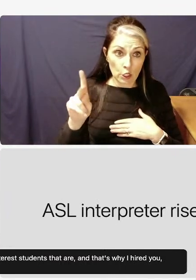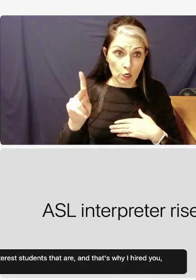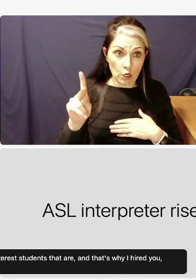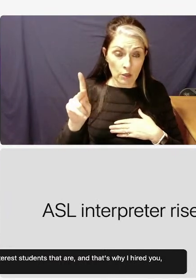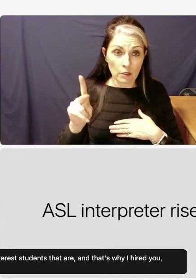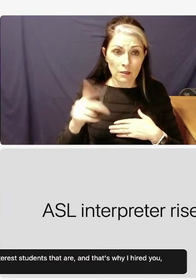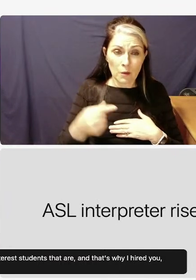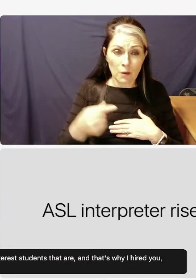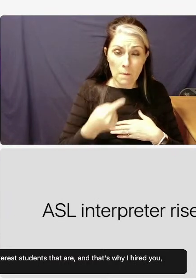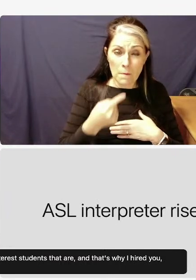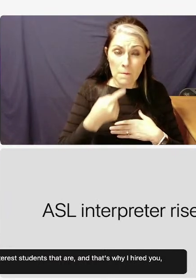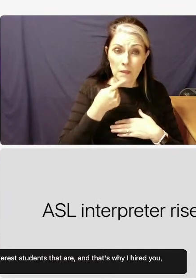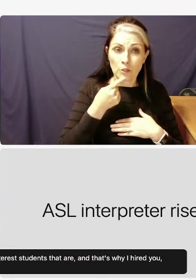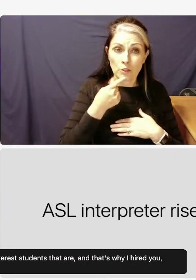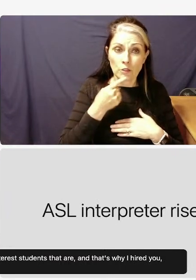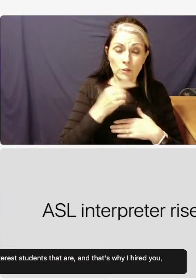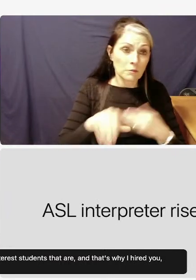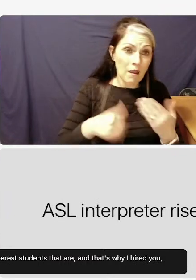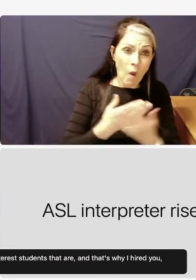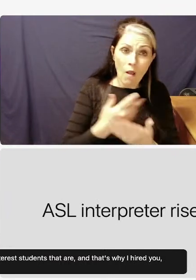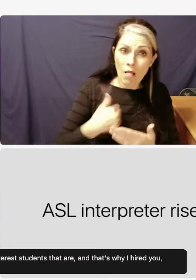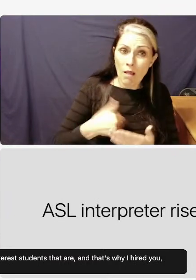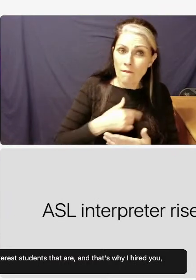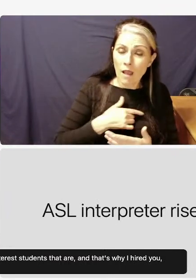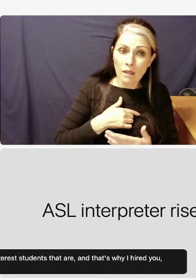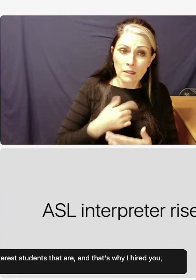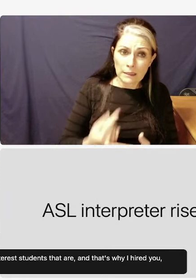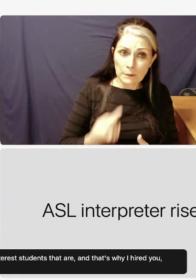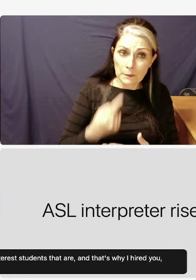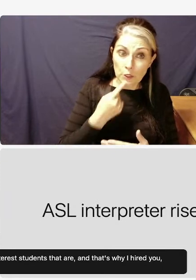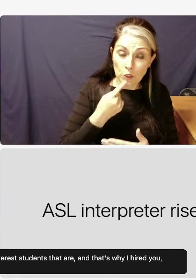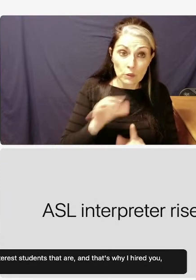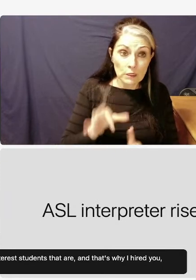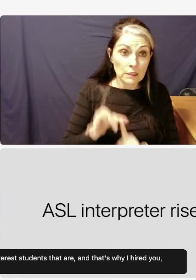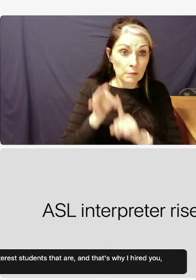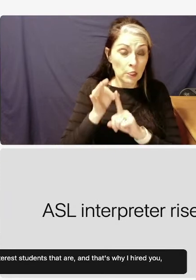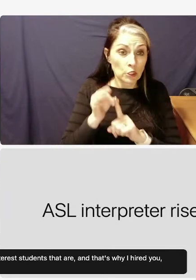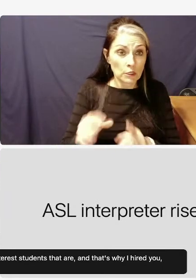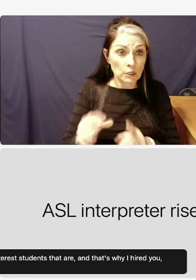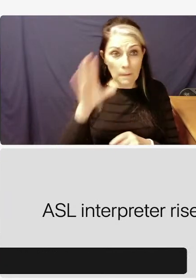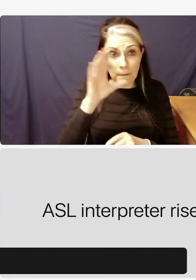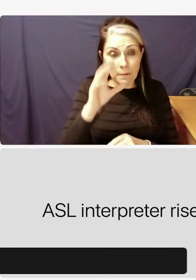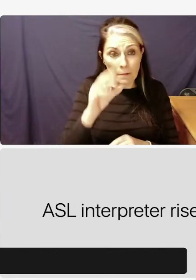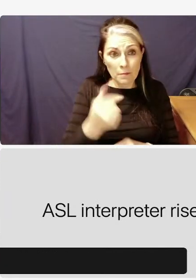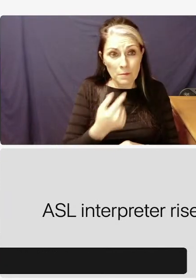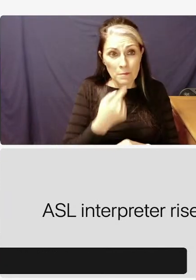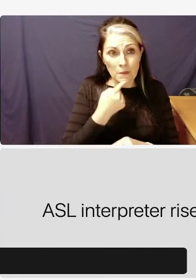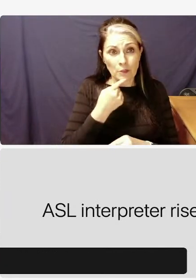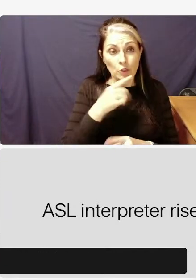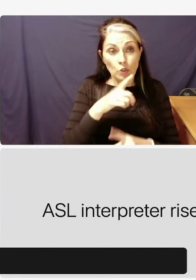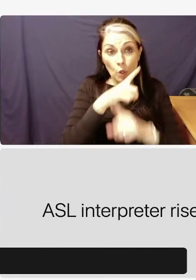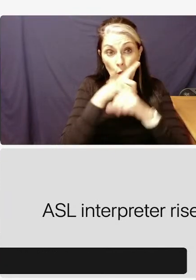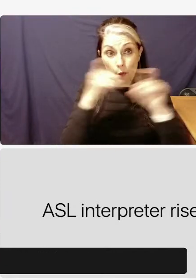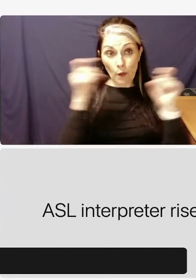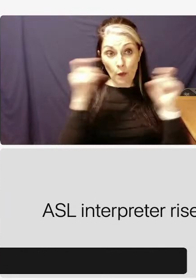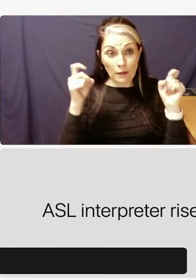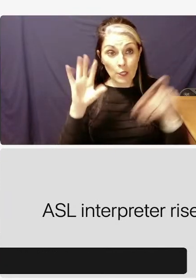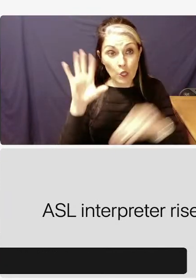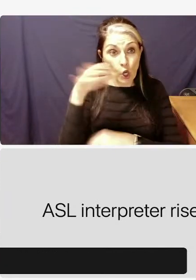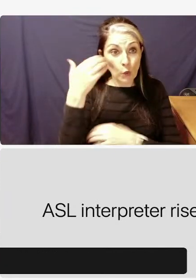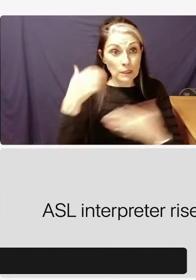gonna be missed uh by all of us uh we're especially gonna miss your your uh ugly christmas